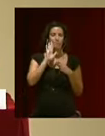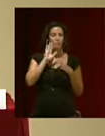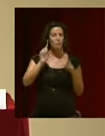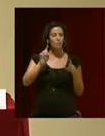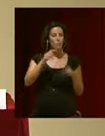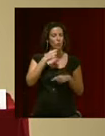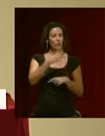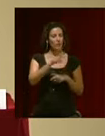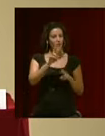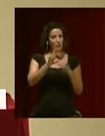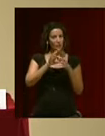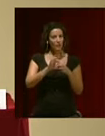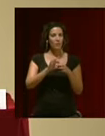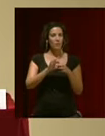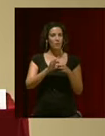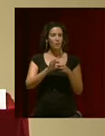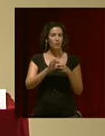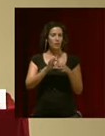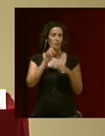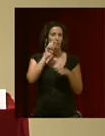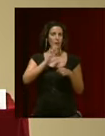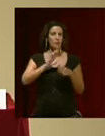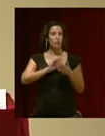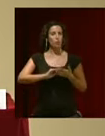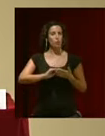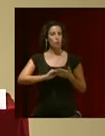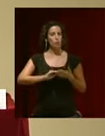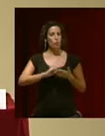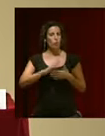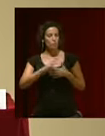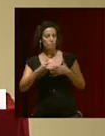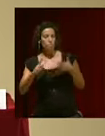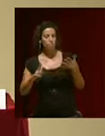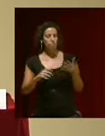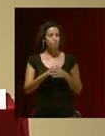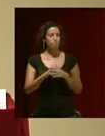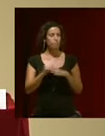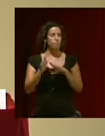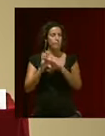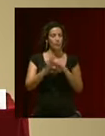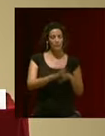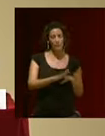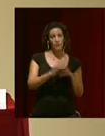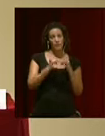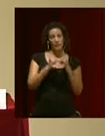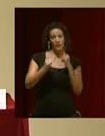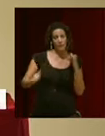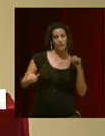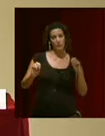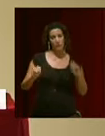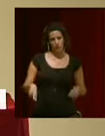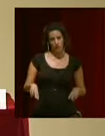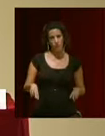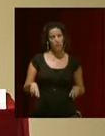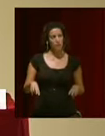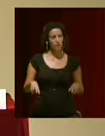should eliminate the gel issue. Yes, he was talking about emotive,